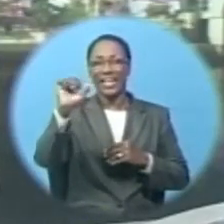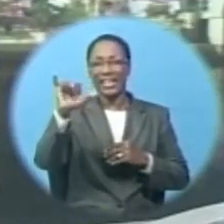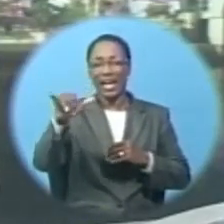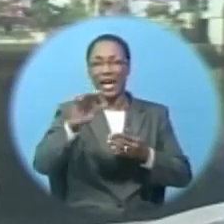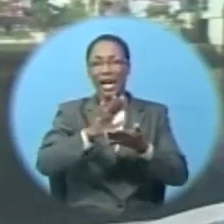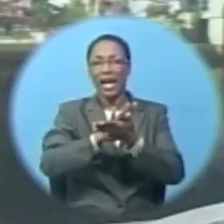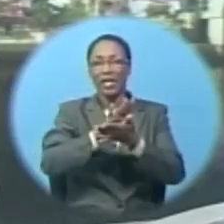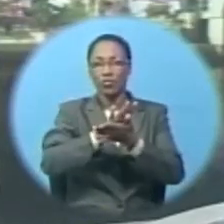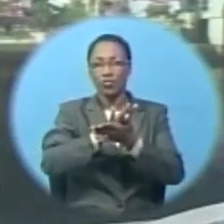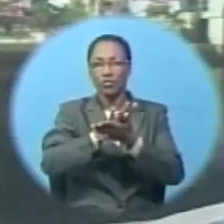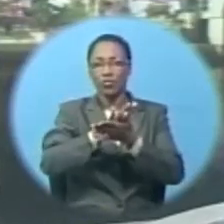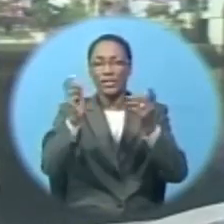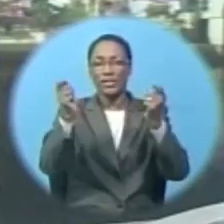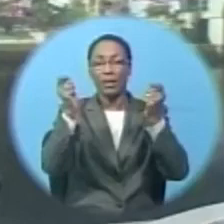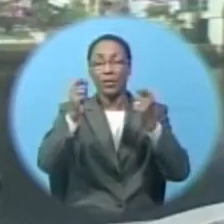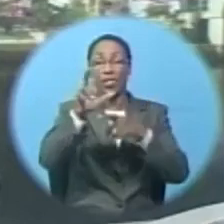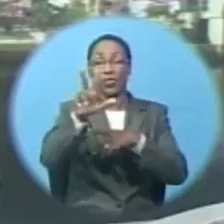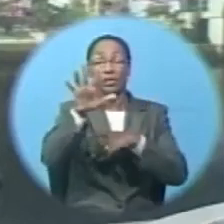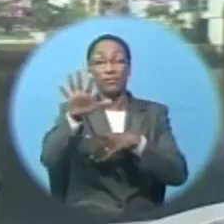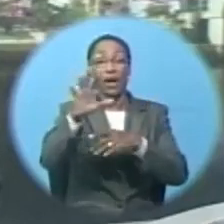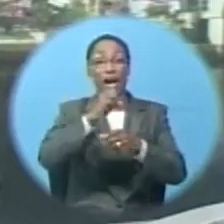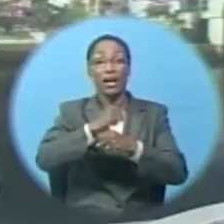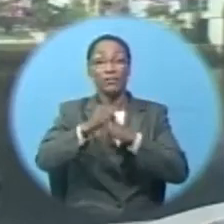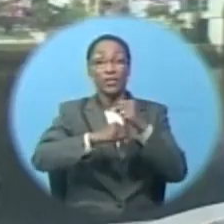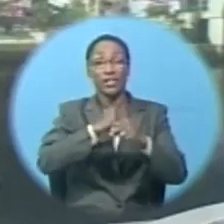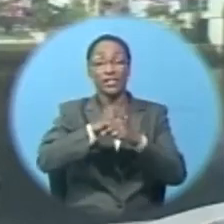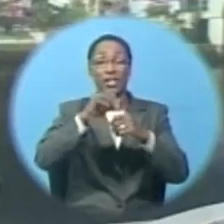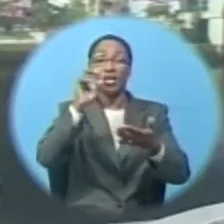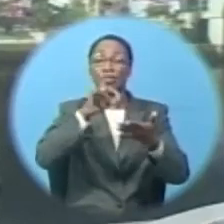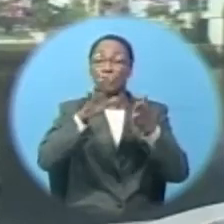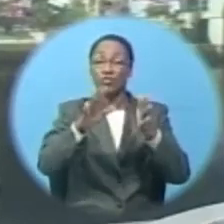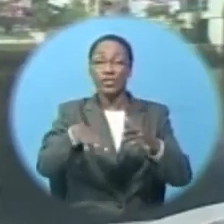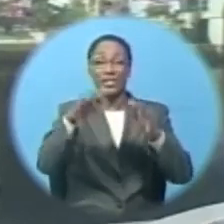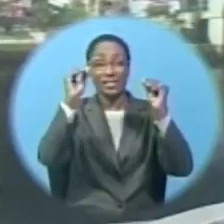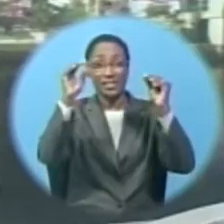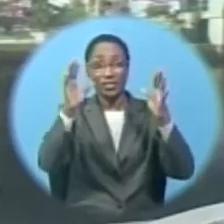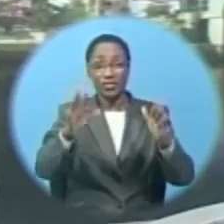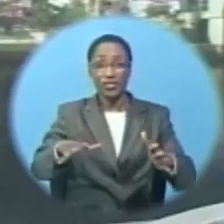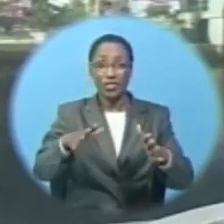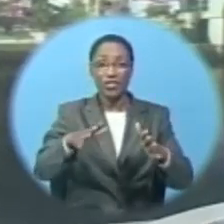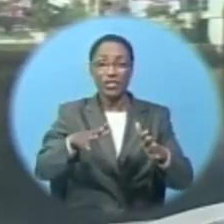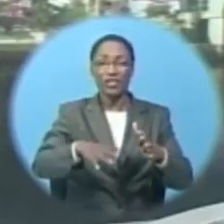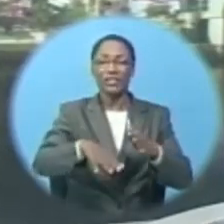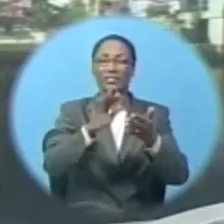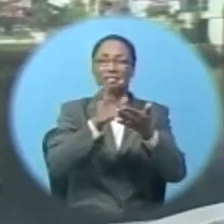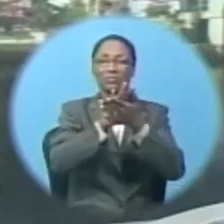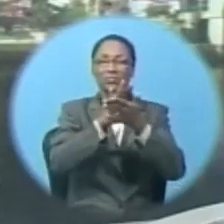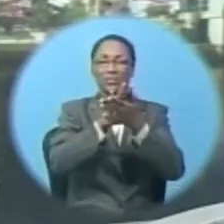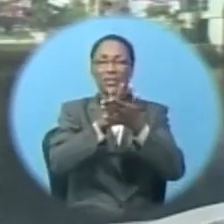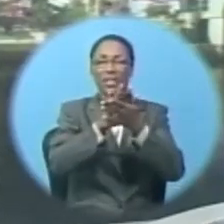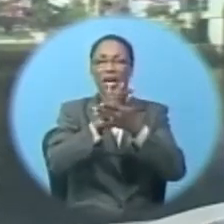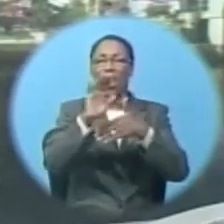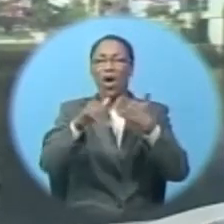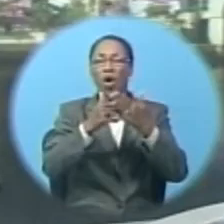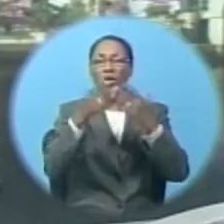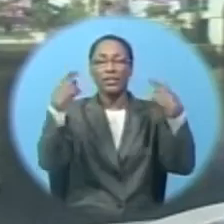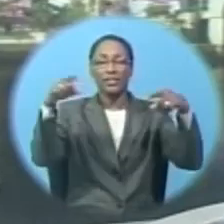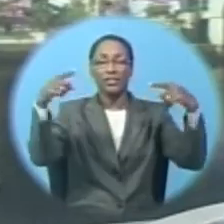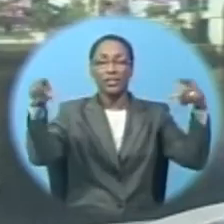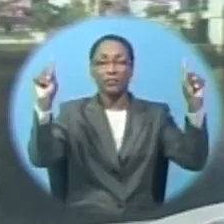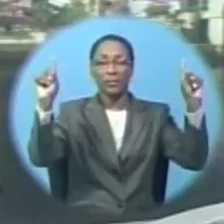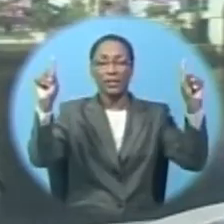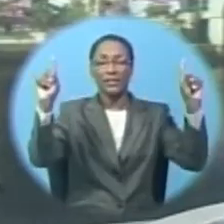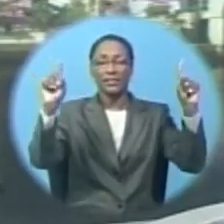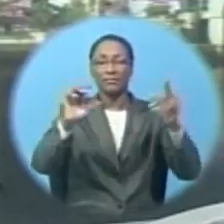35th anniversary with students and teachers saluting the many achievements of the St. Michael Institution. We hear more in this report from